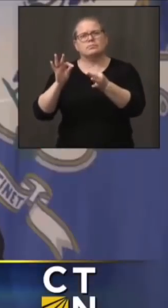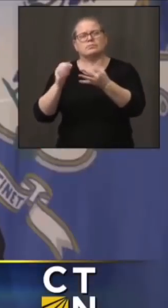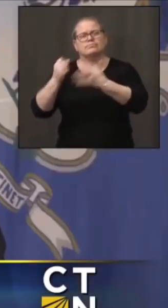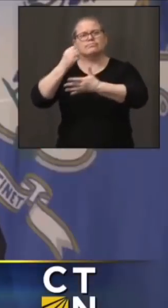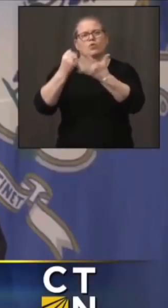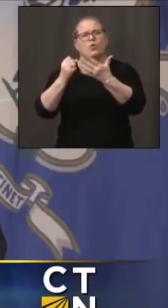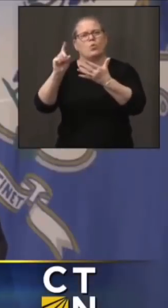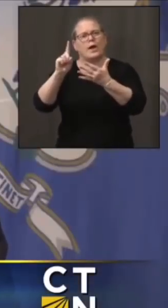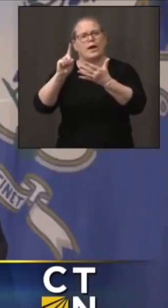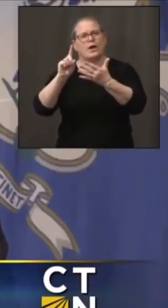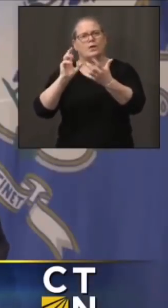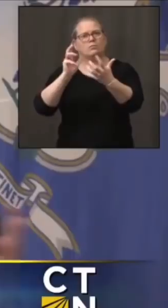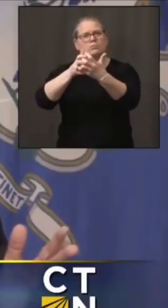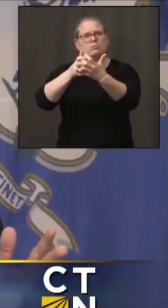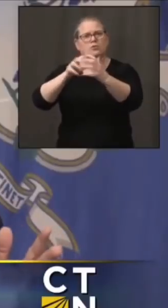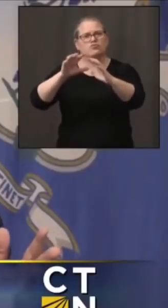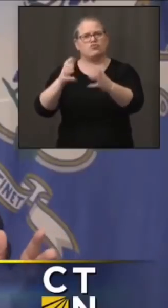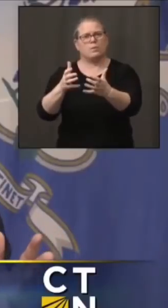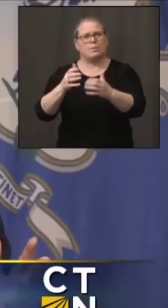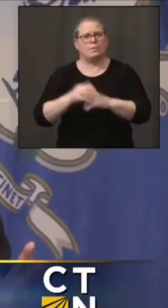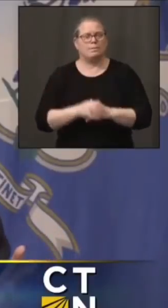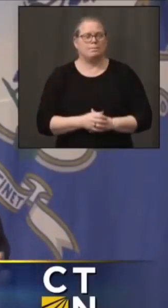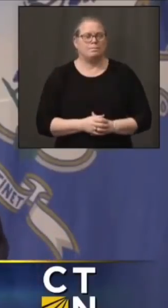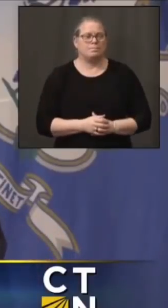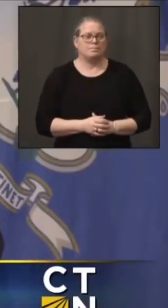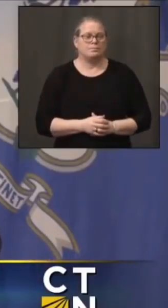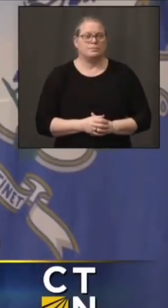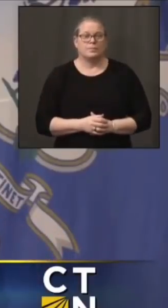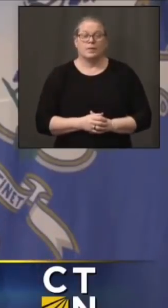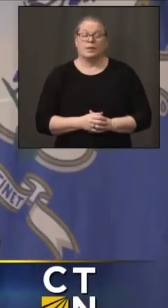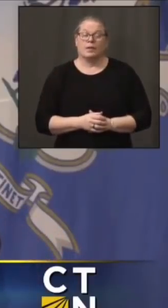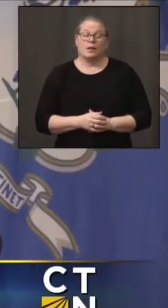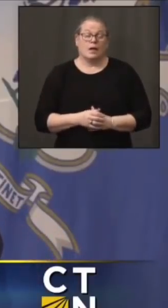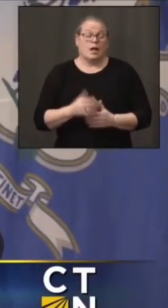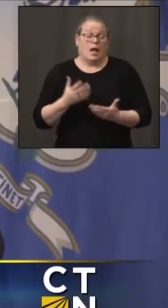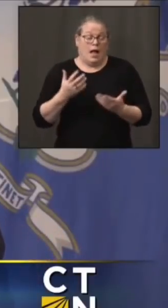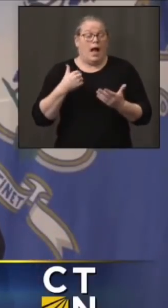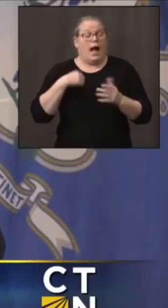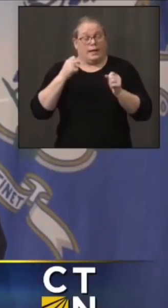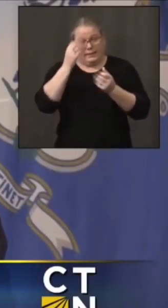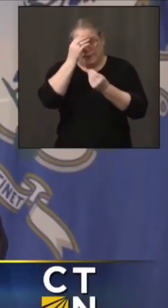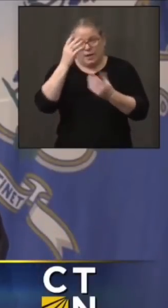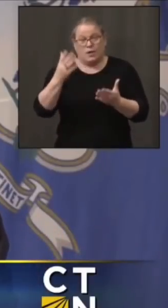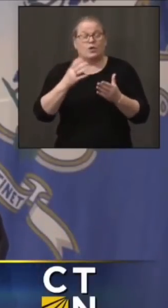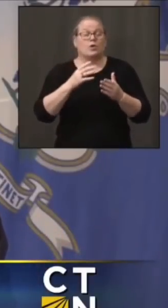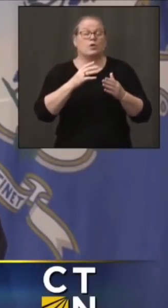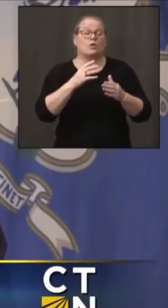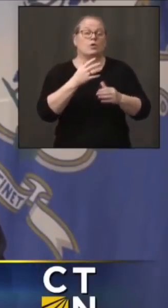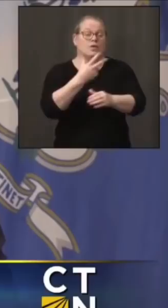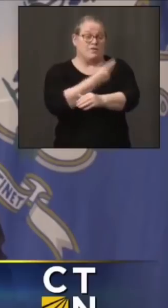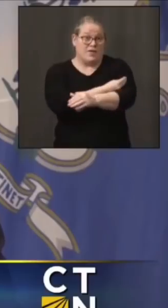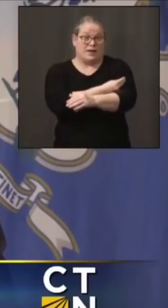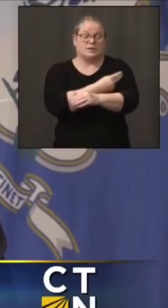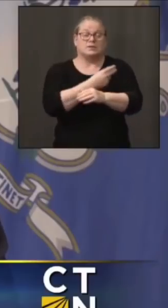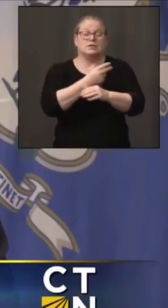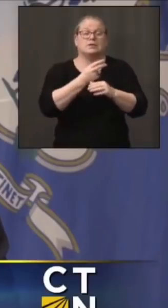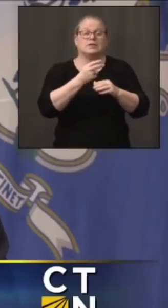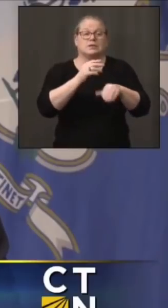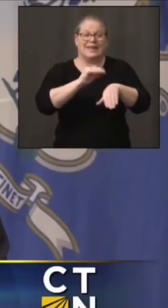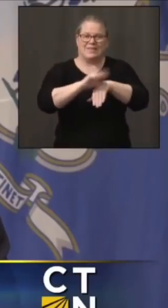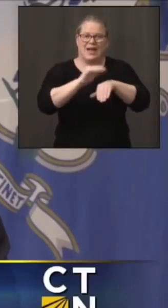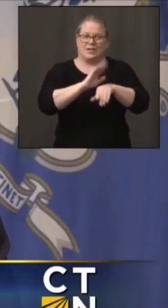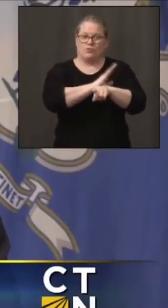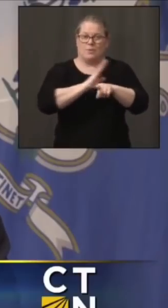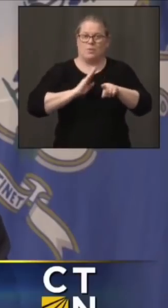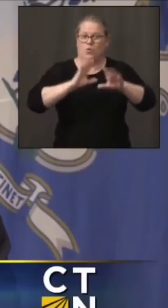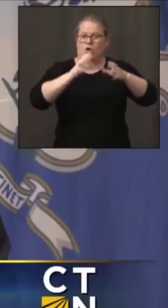can tell you is we thought long and hard about who's our vaccine advisory board, made sure that people there who are advocates